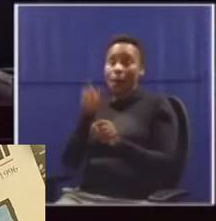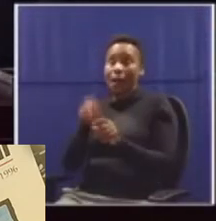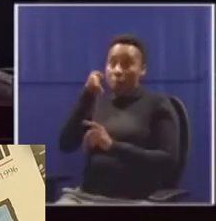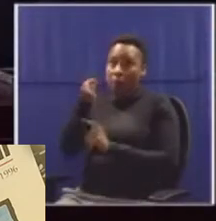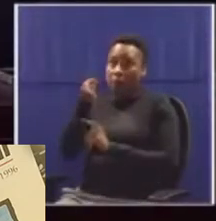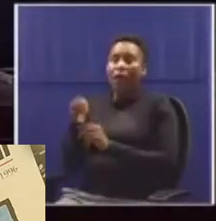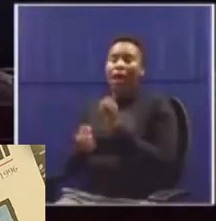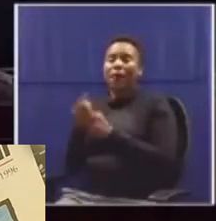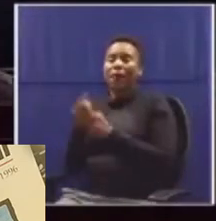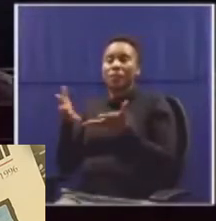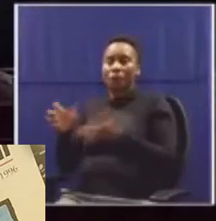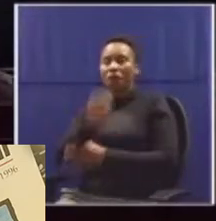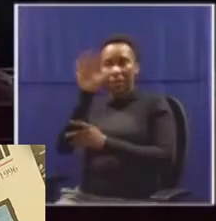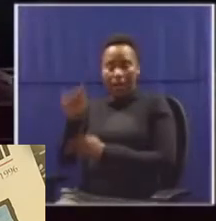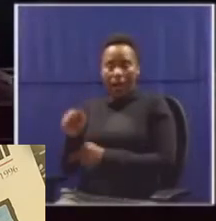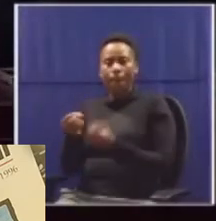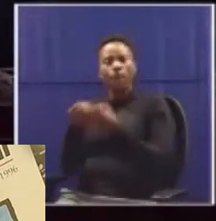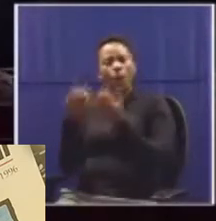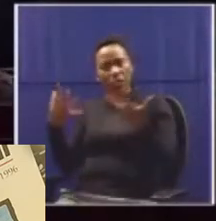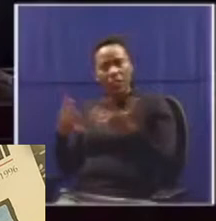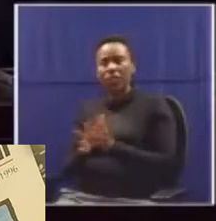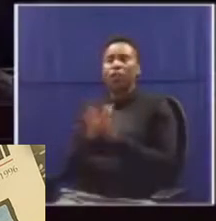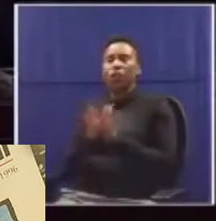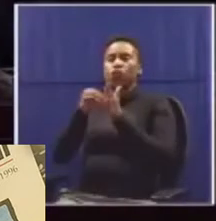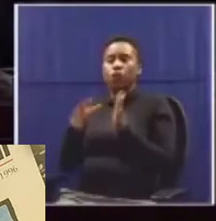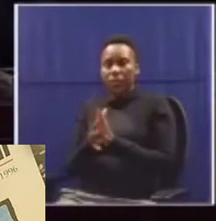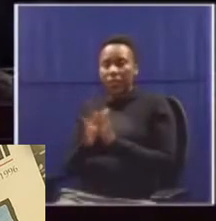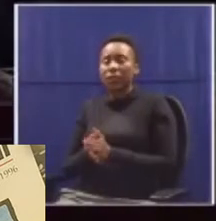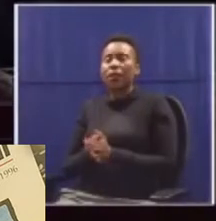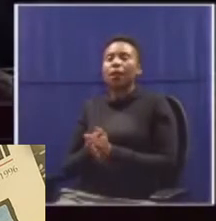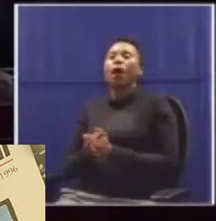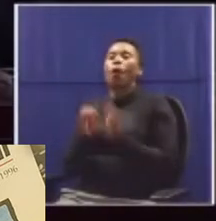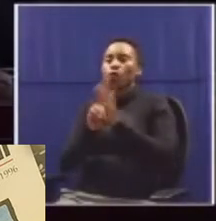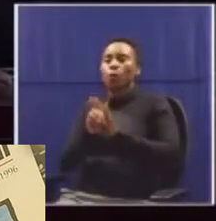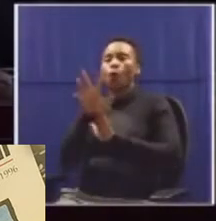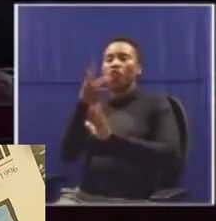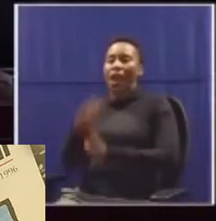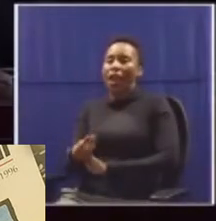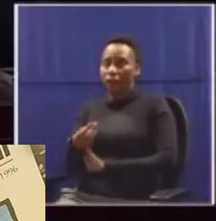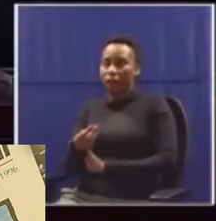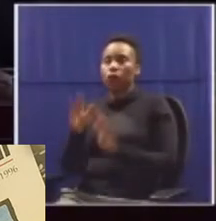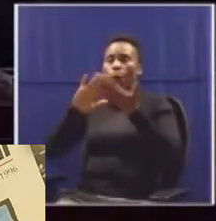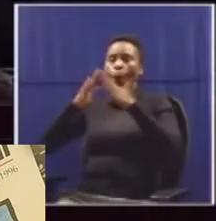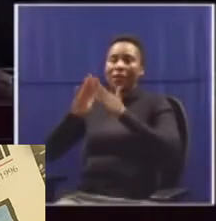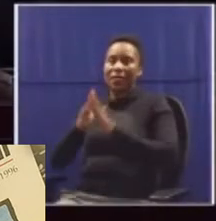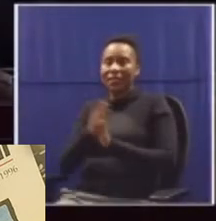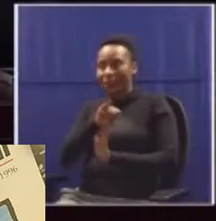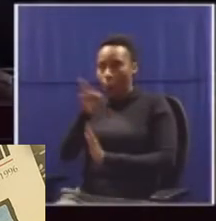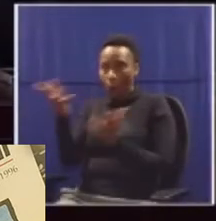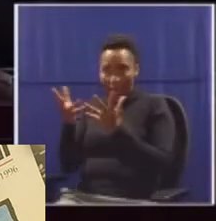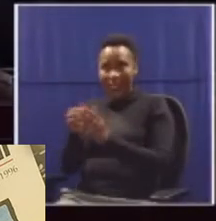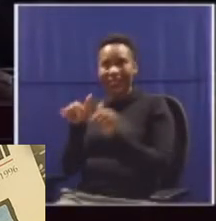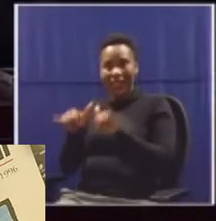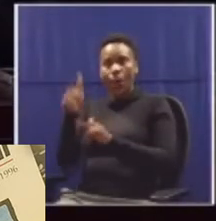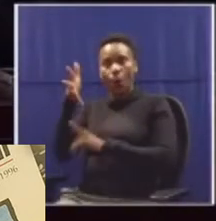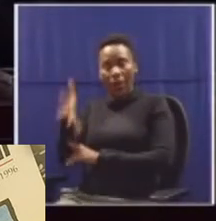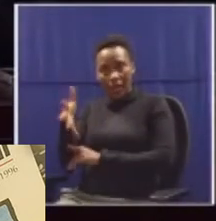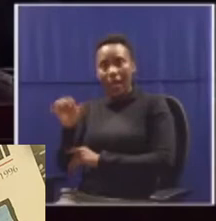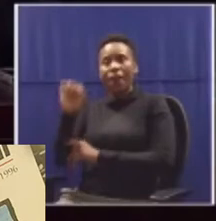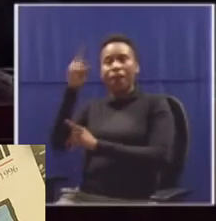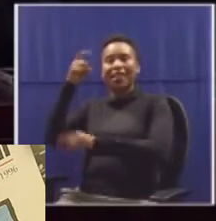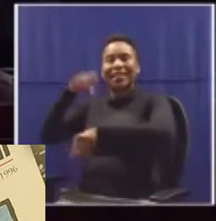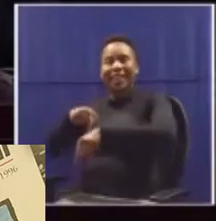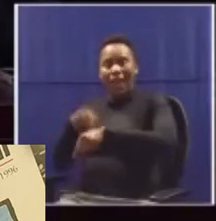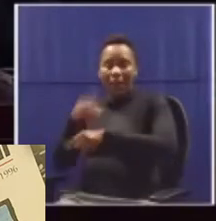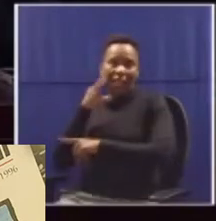students are given exposure to the community communities in which they work operate study and again first-hand experience of the